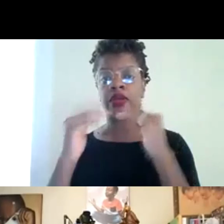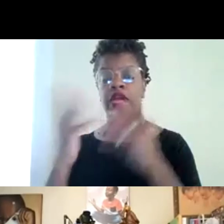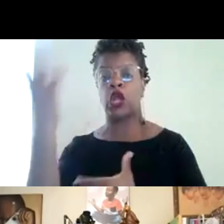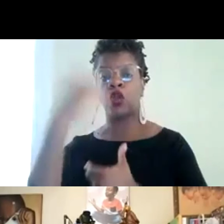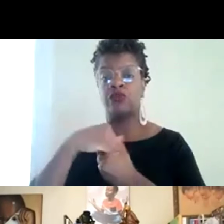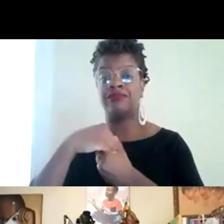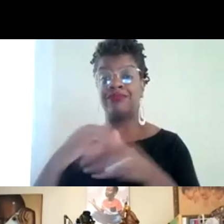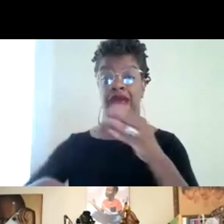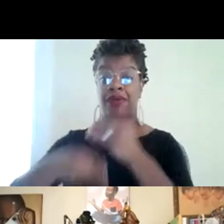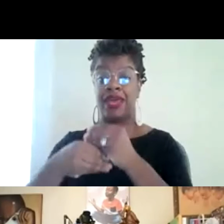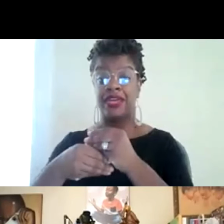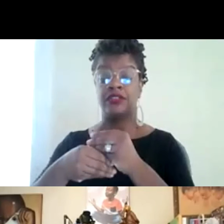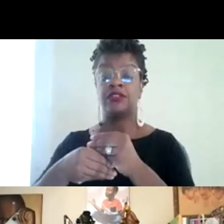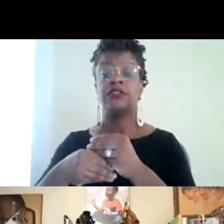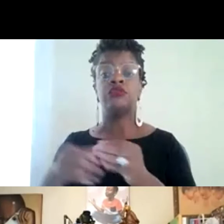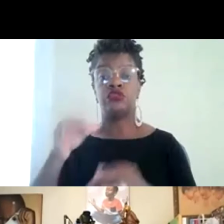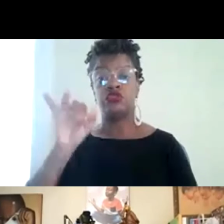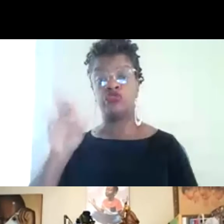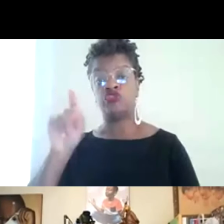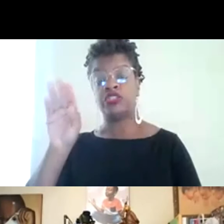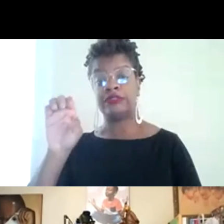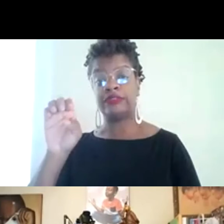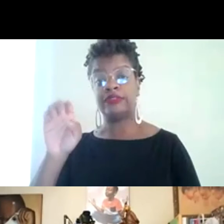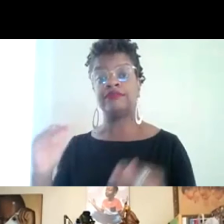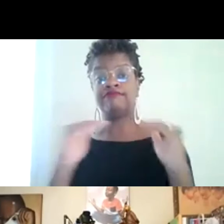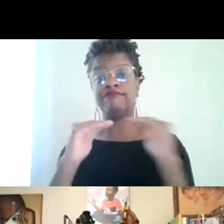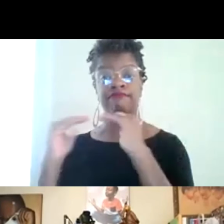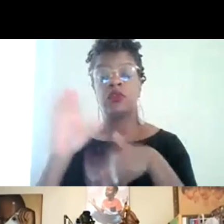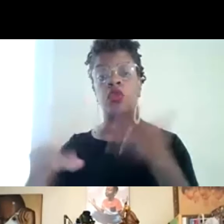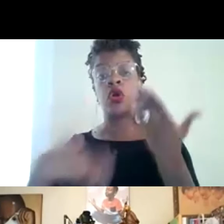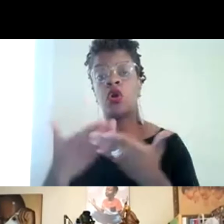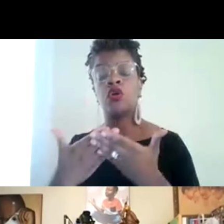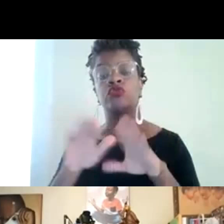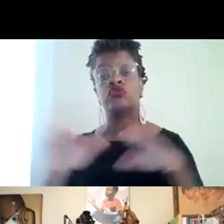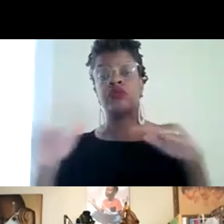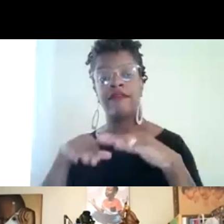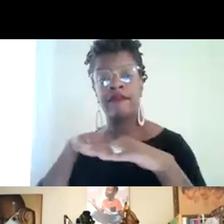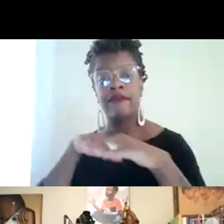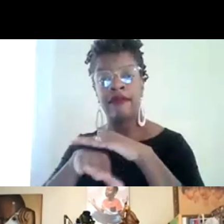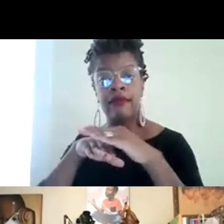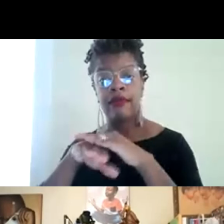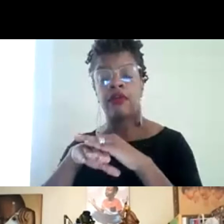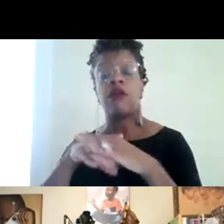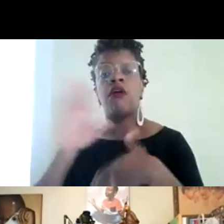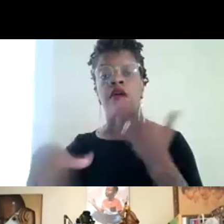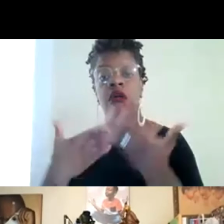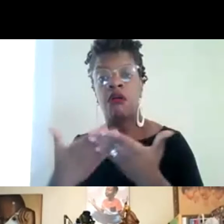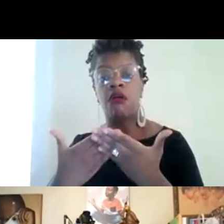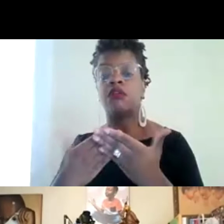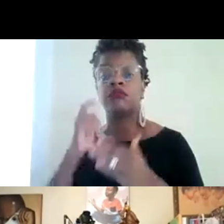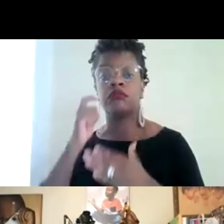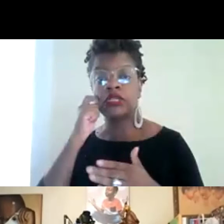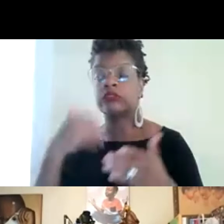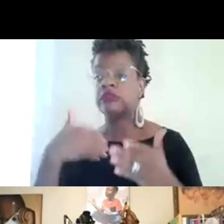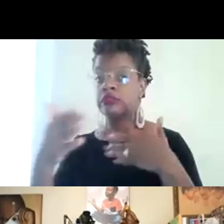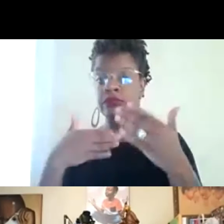all children have access and that there is an equal distribution of